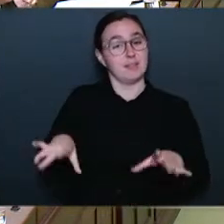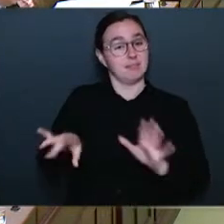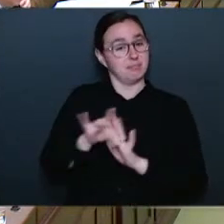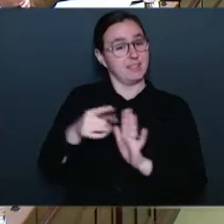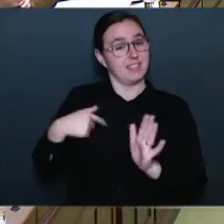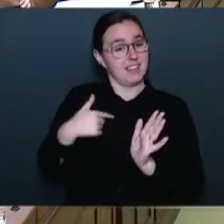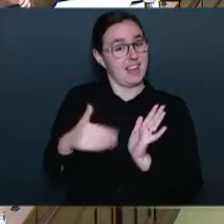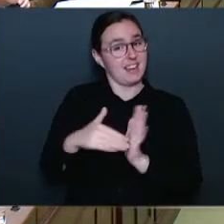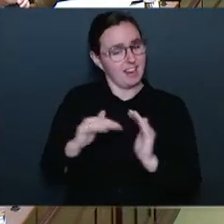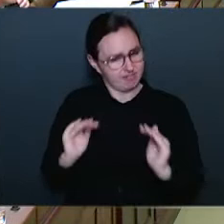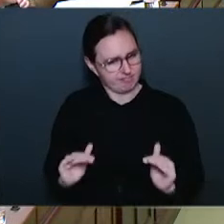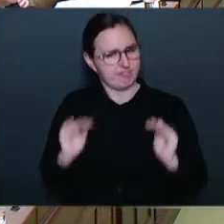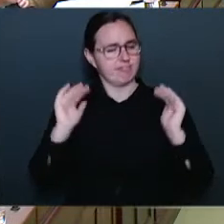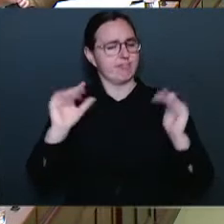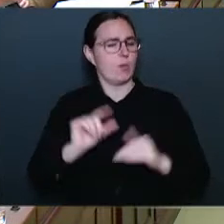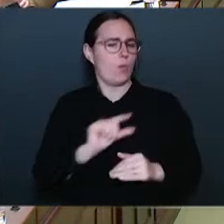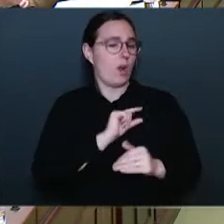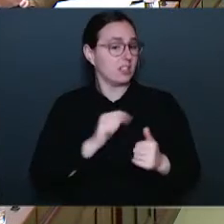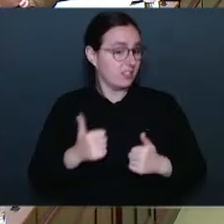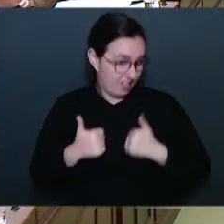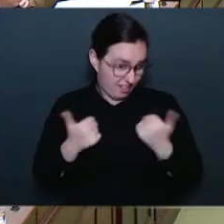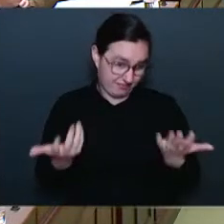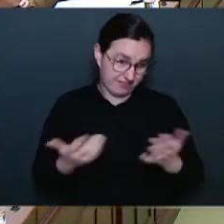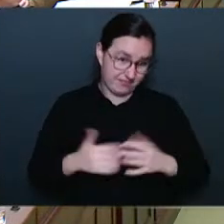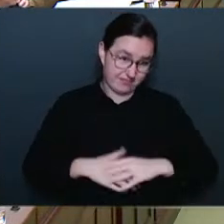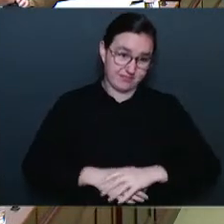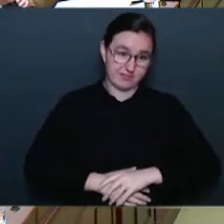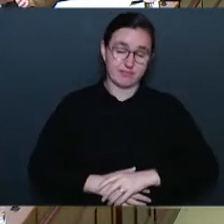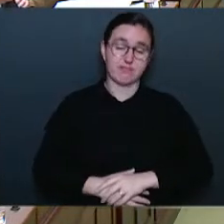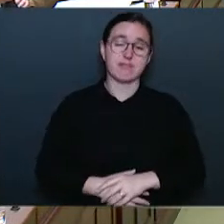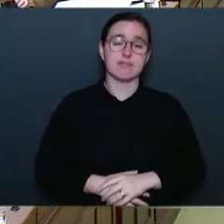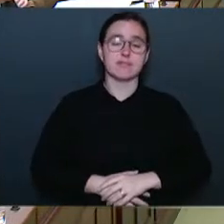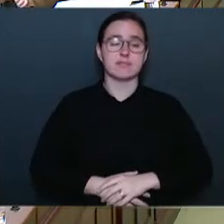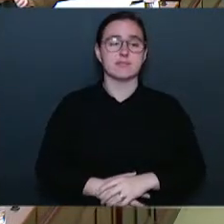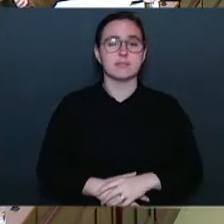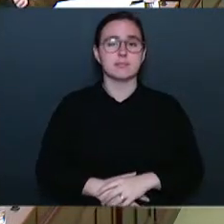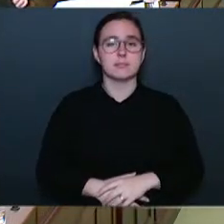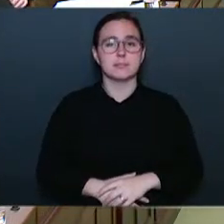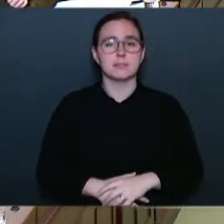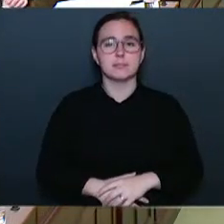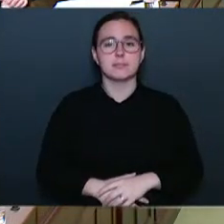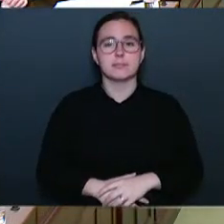thank you reports by standing in special committees